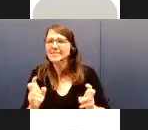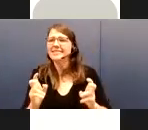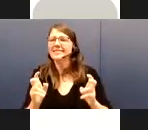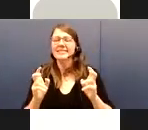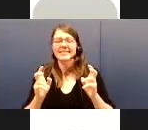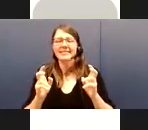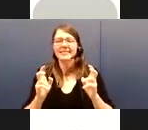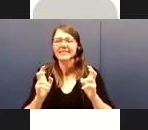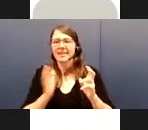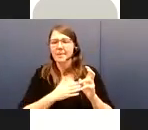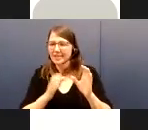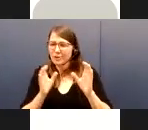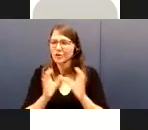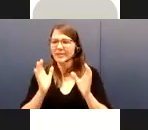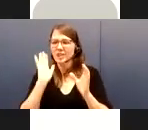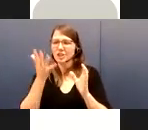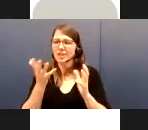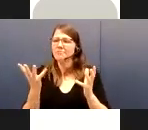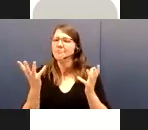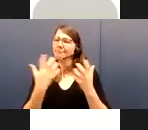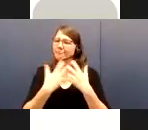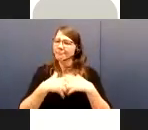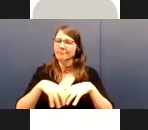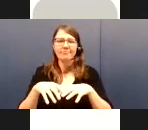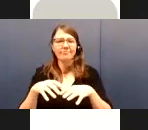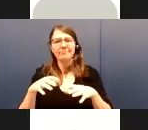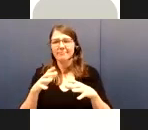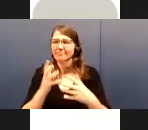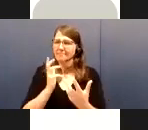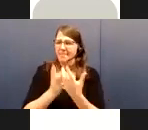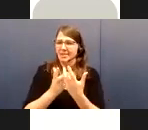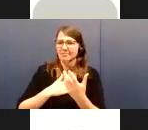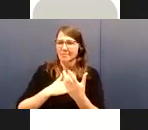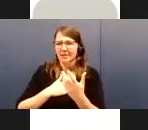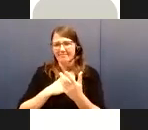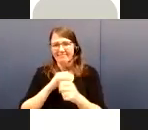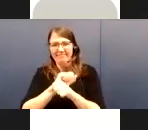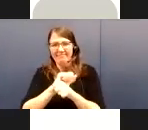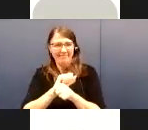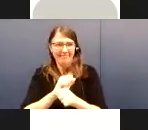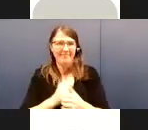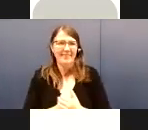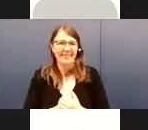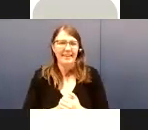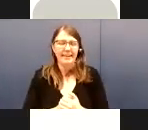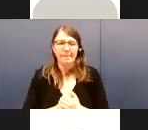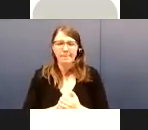work that I do, right? So I will go back for a moment. Slide is up okay? You got my PowerPoint?